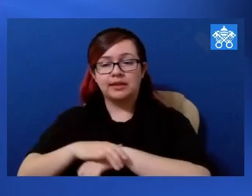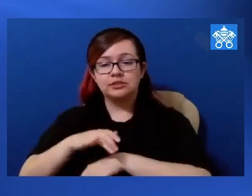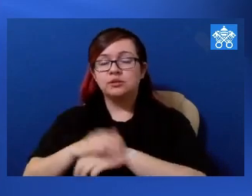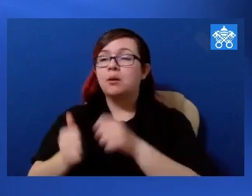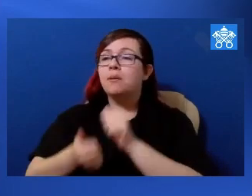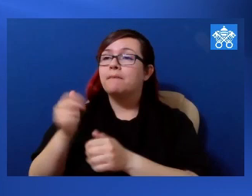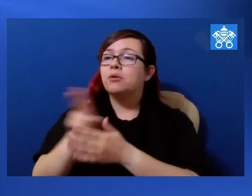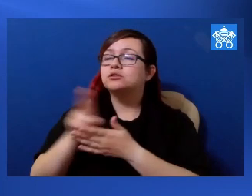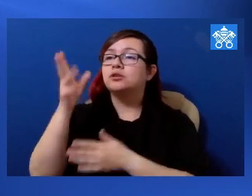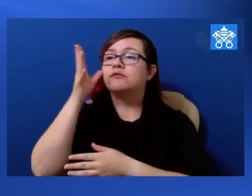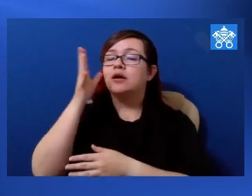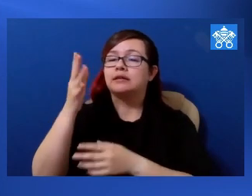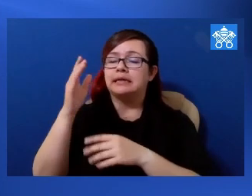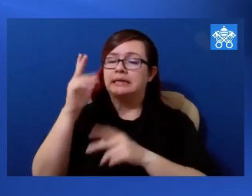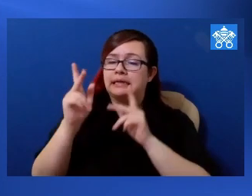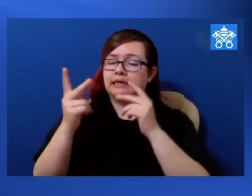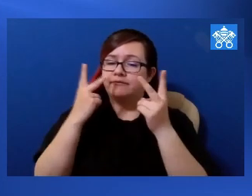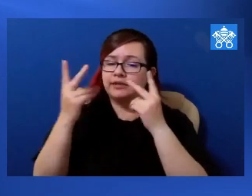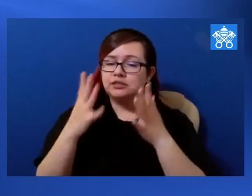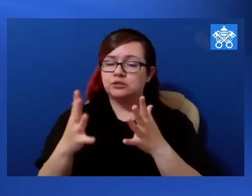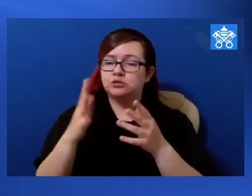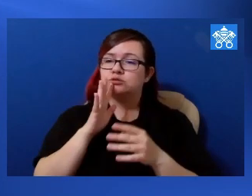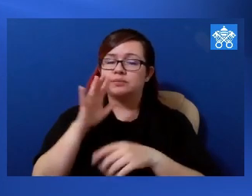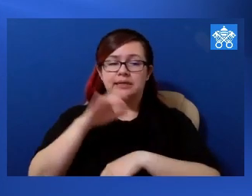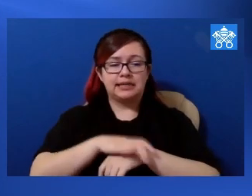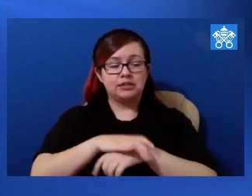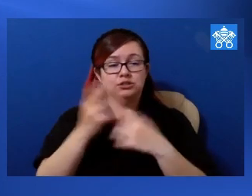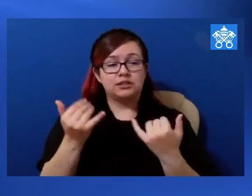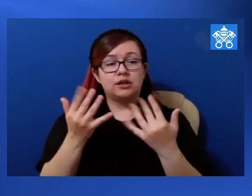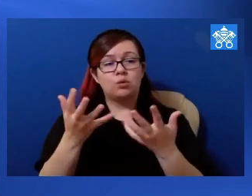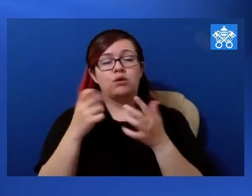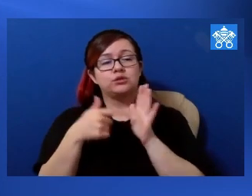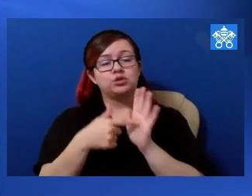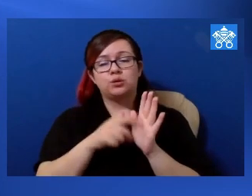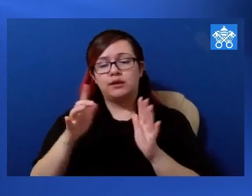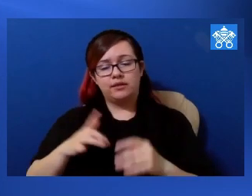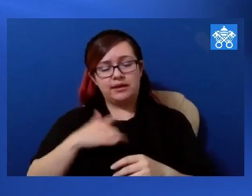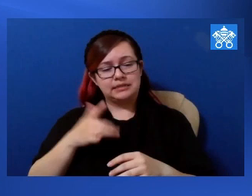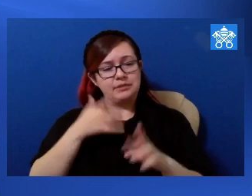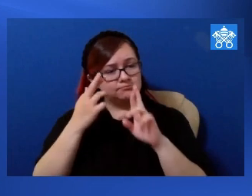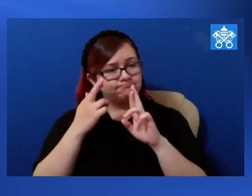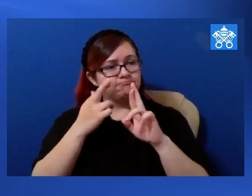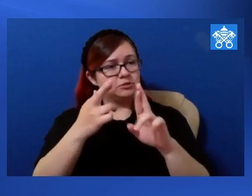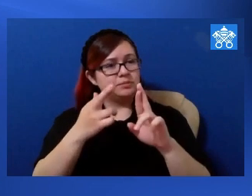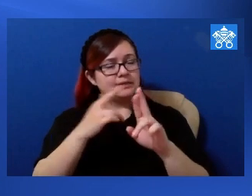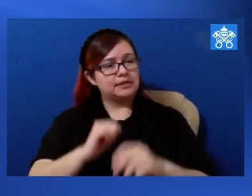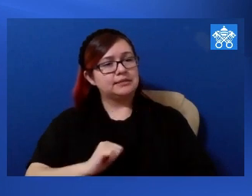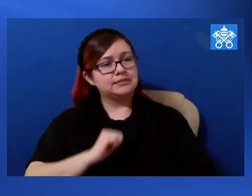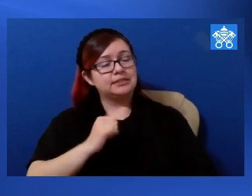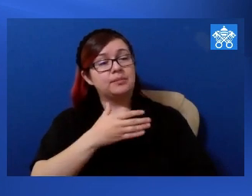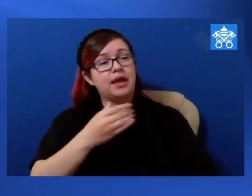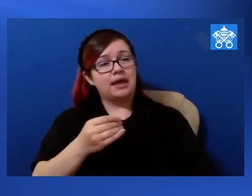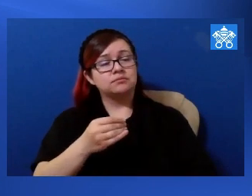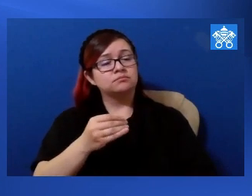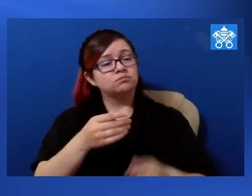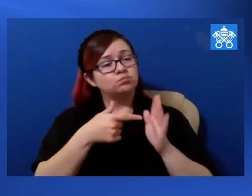Most Holy Father, the English-speaking visitors and pilgrims present today wish to express to you their sentiments of